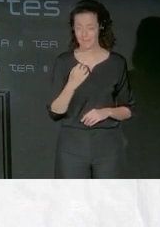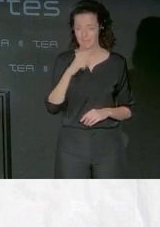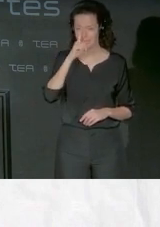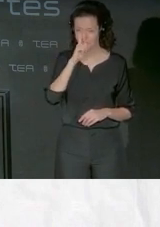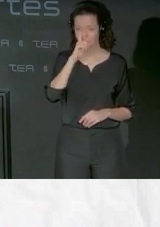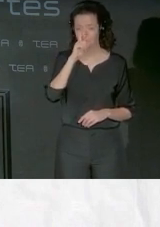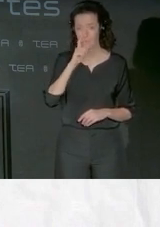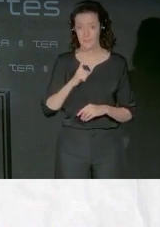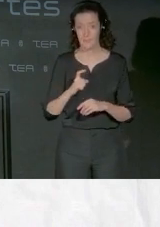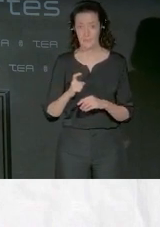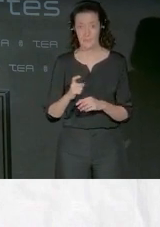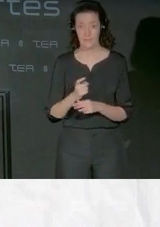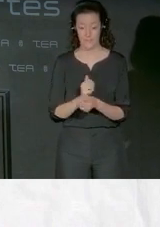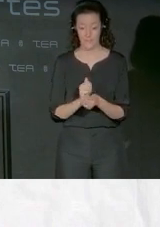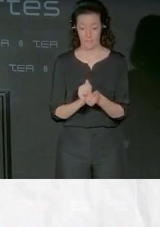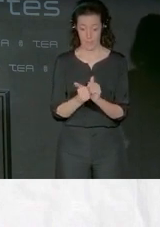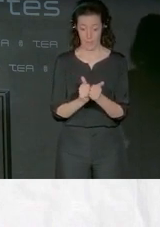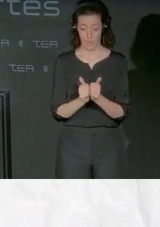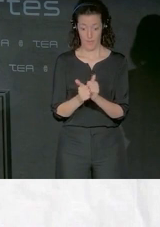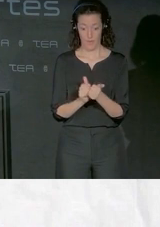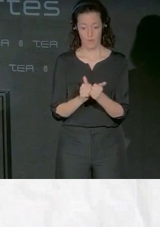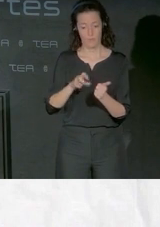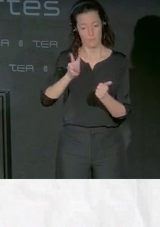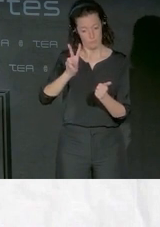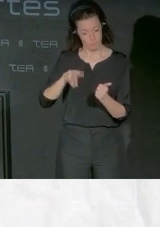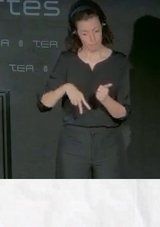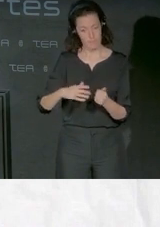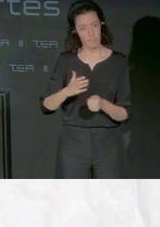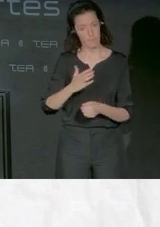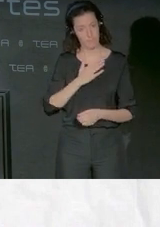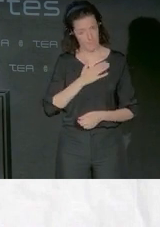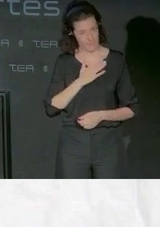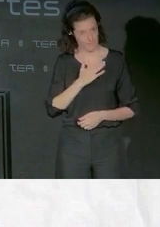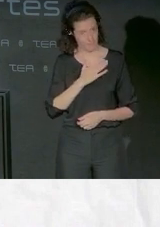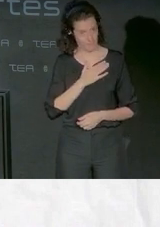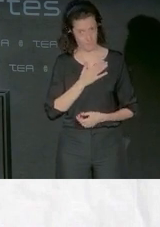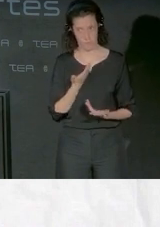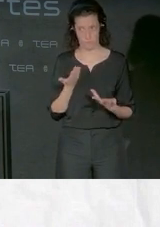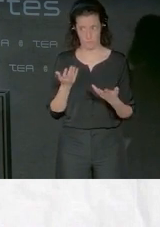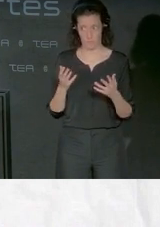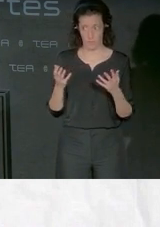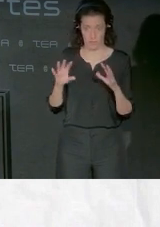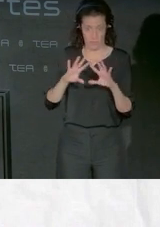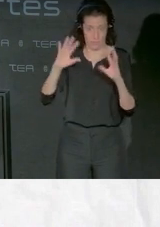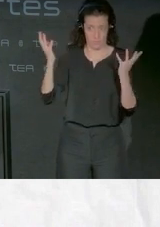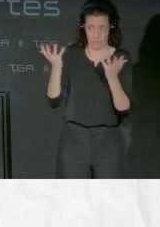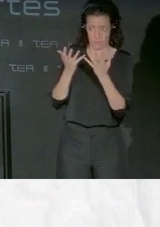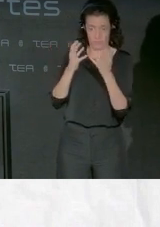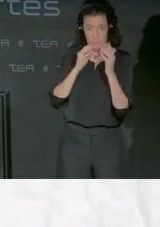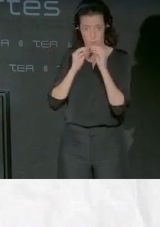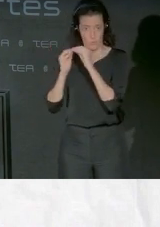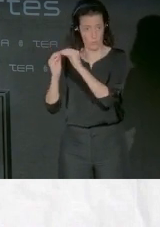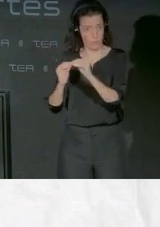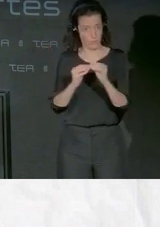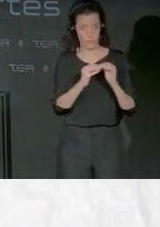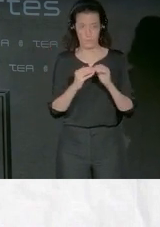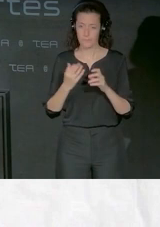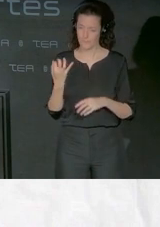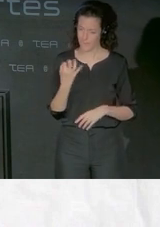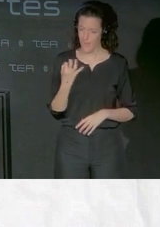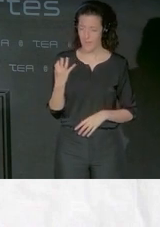of considerations around video games preservation and safeguarding. And that's something that we're also covering in the